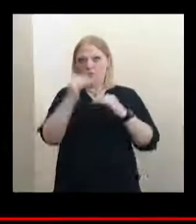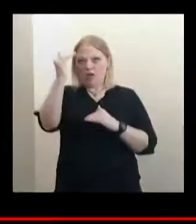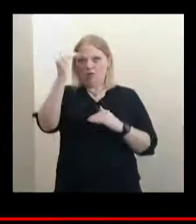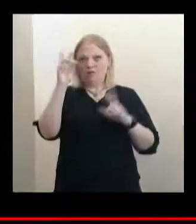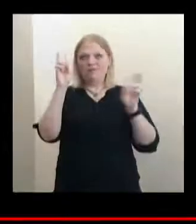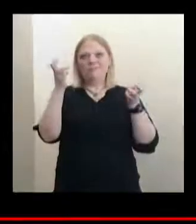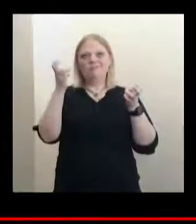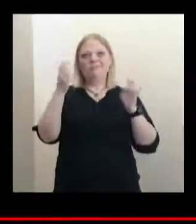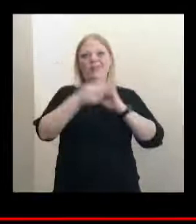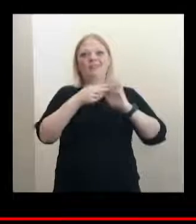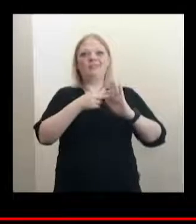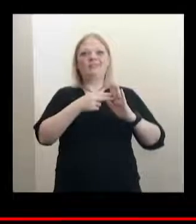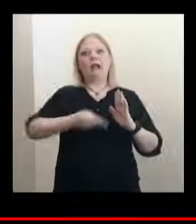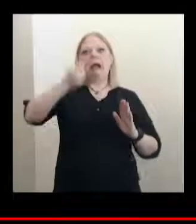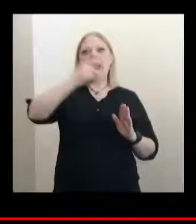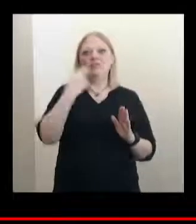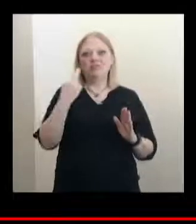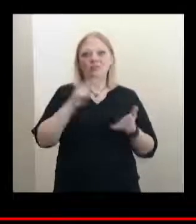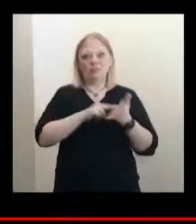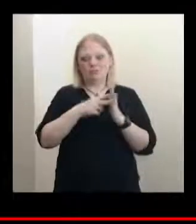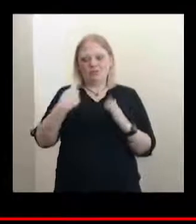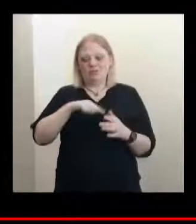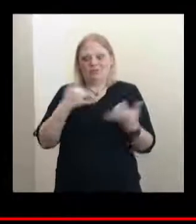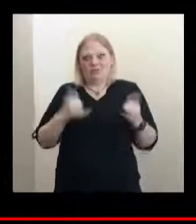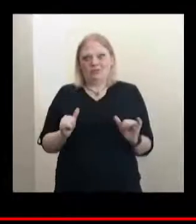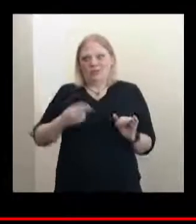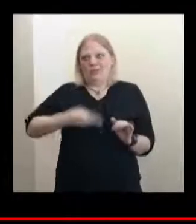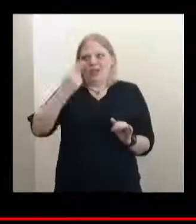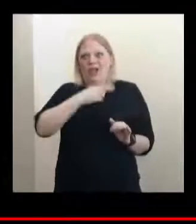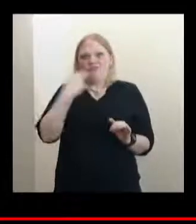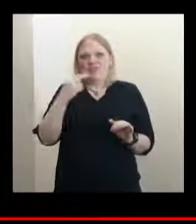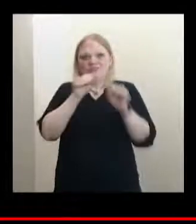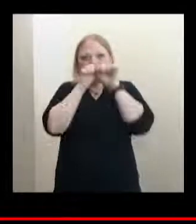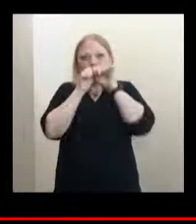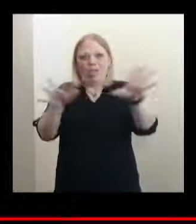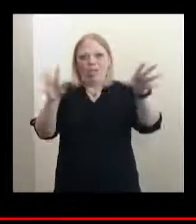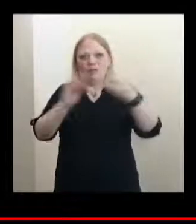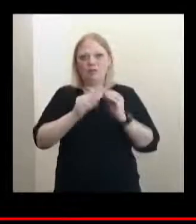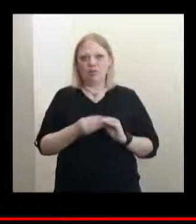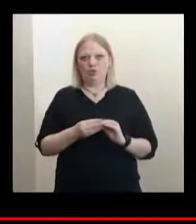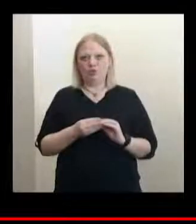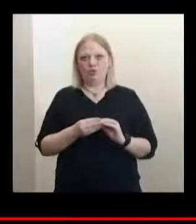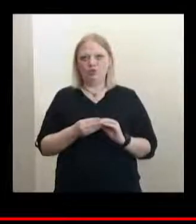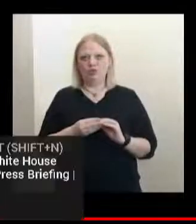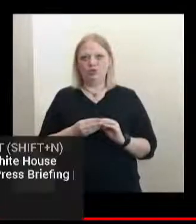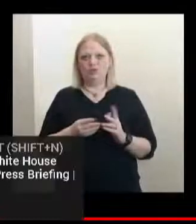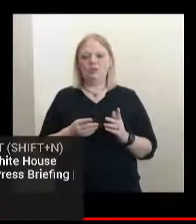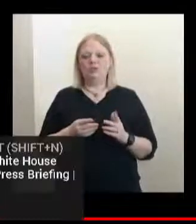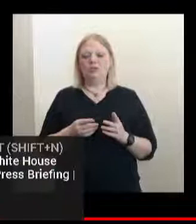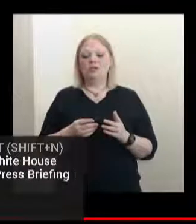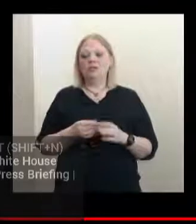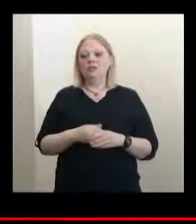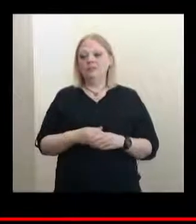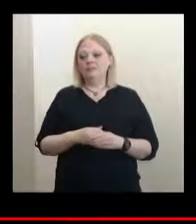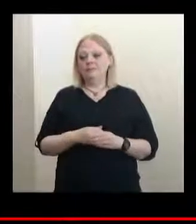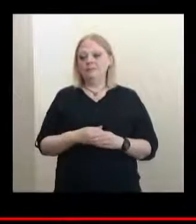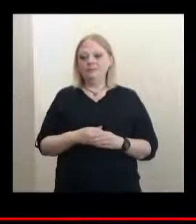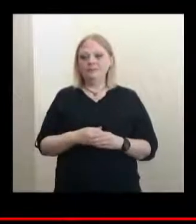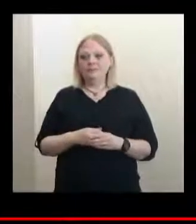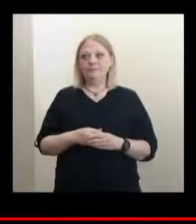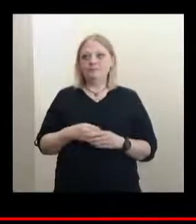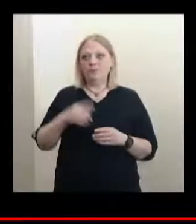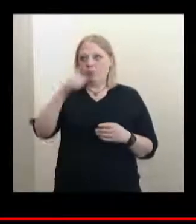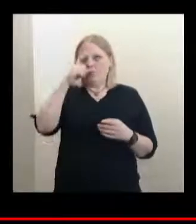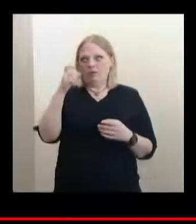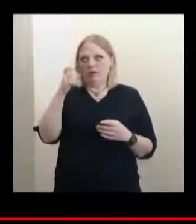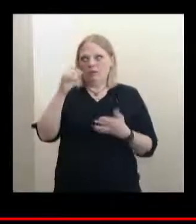in the community, so we are still in the very high risk transmission numbers. But unfortunately, because we do know we're not getting from New York